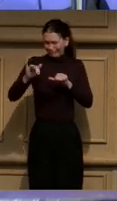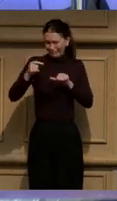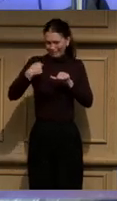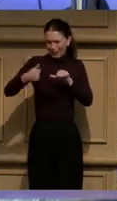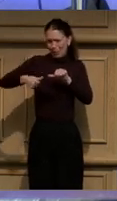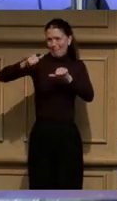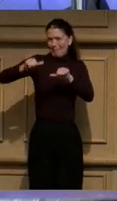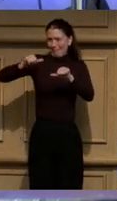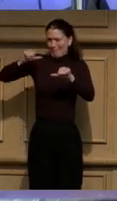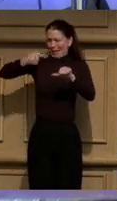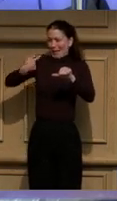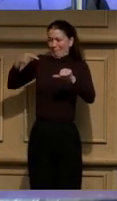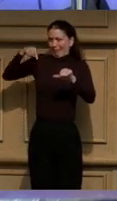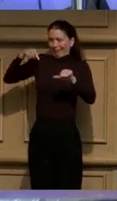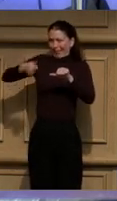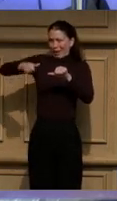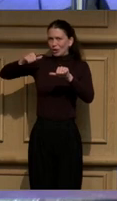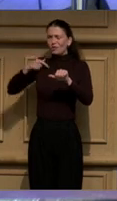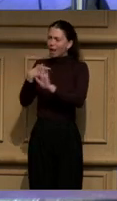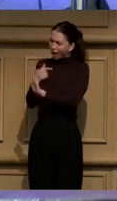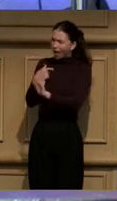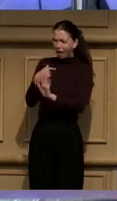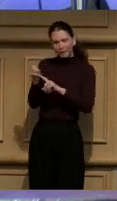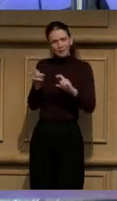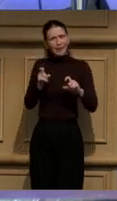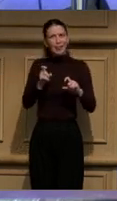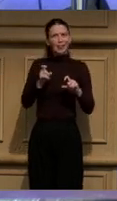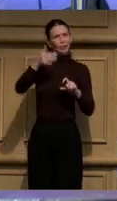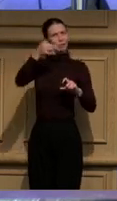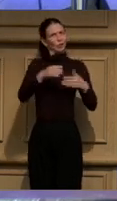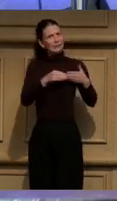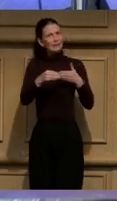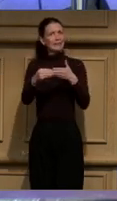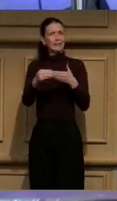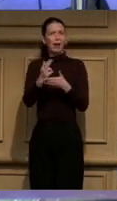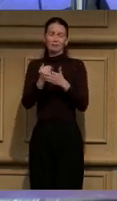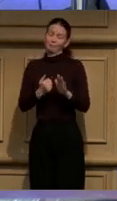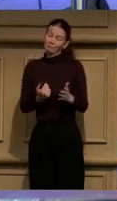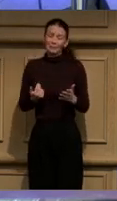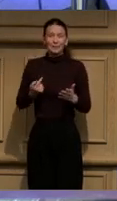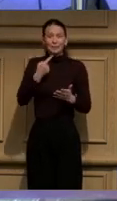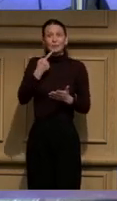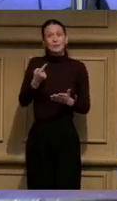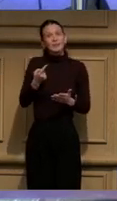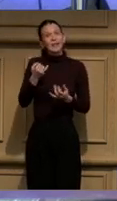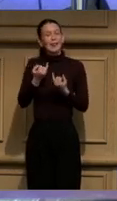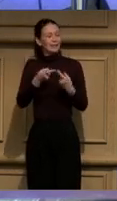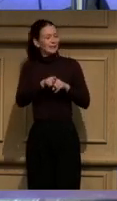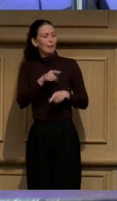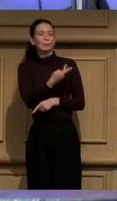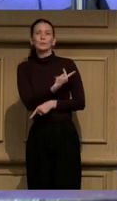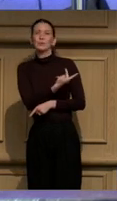generations back, unfortunately. You're still at the forefront, Marina. Come on. And like David and